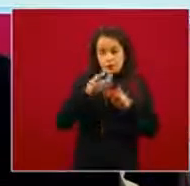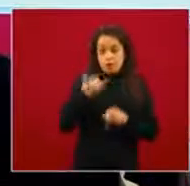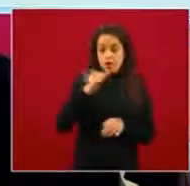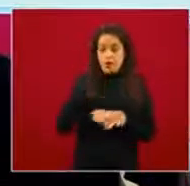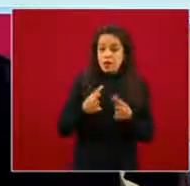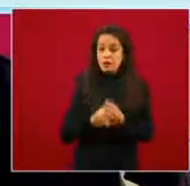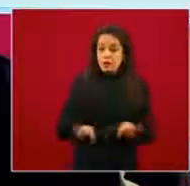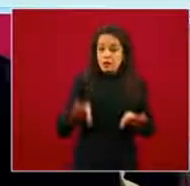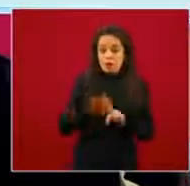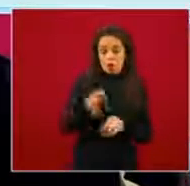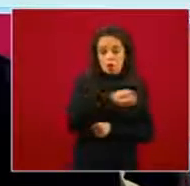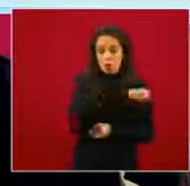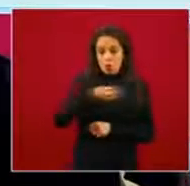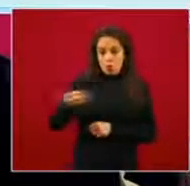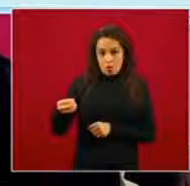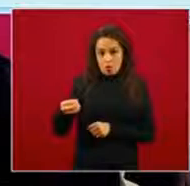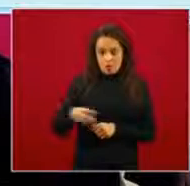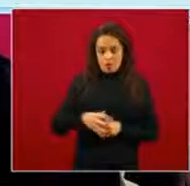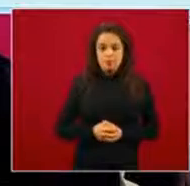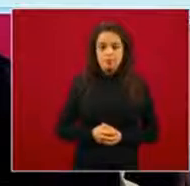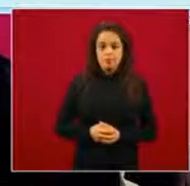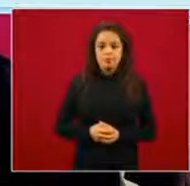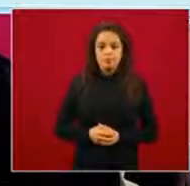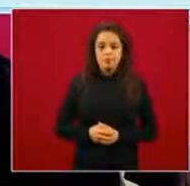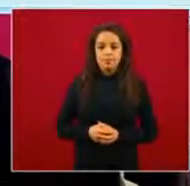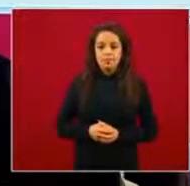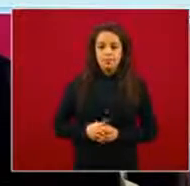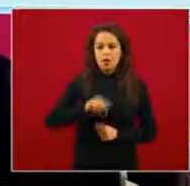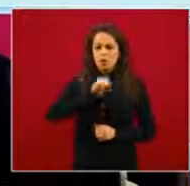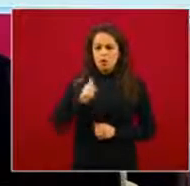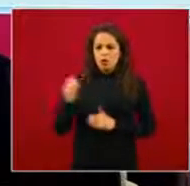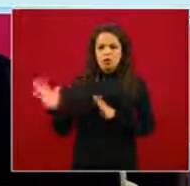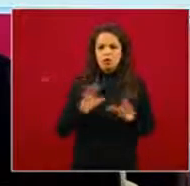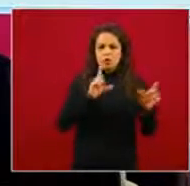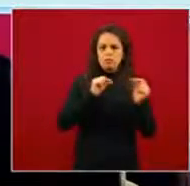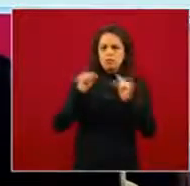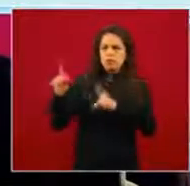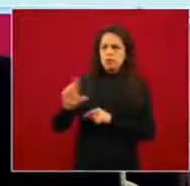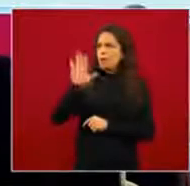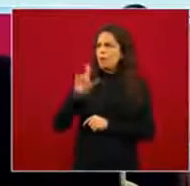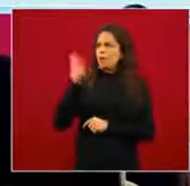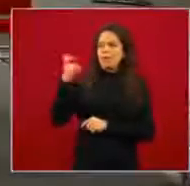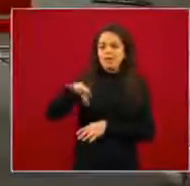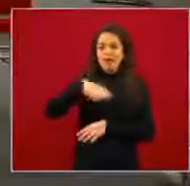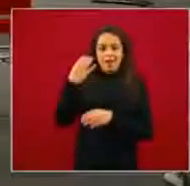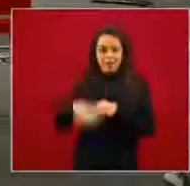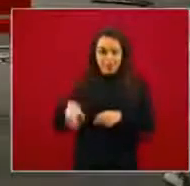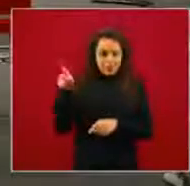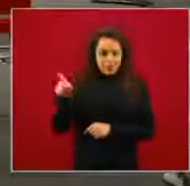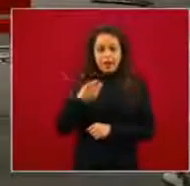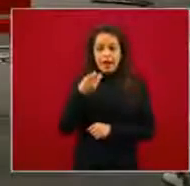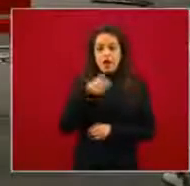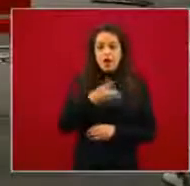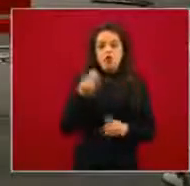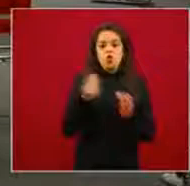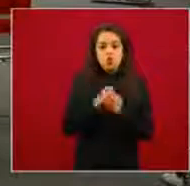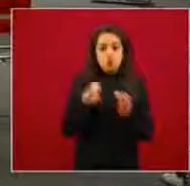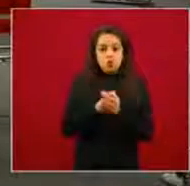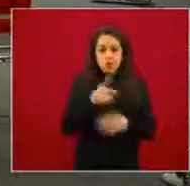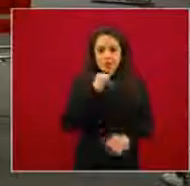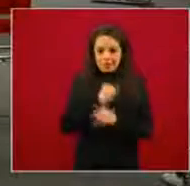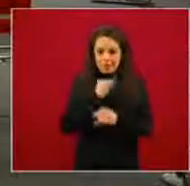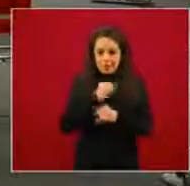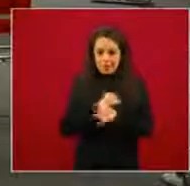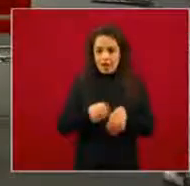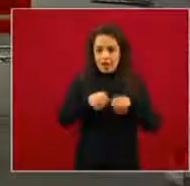training, and organization. Next one. I think this is the last one. These are the same online training that we